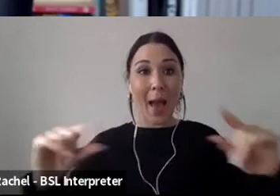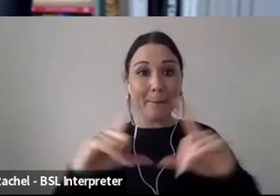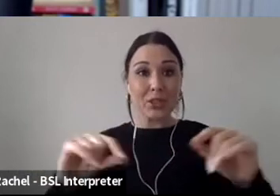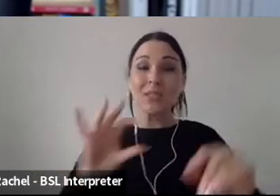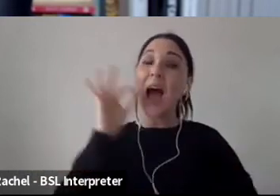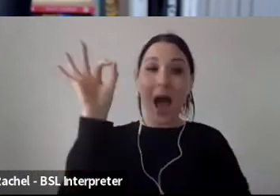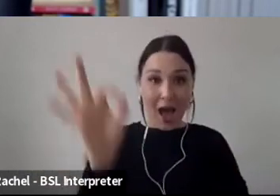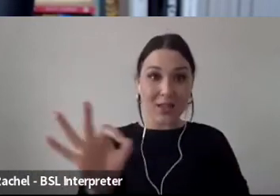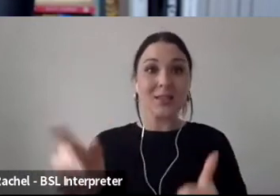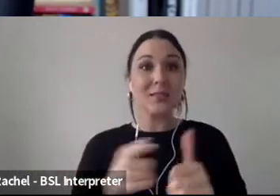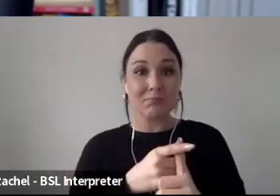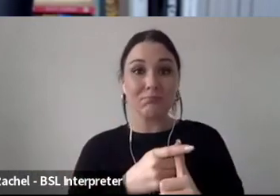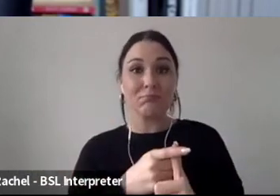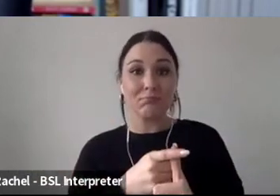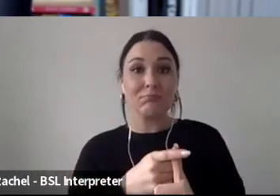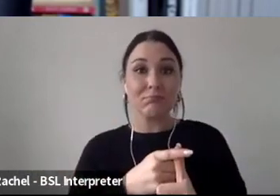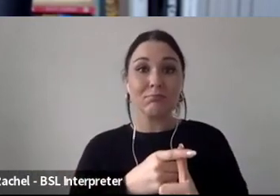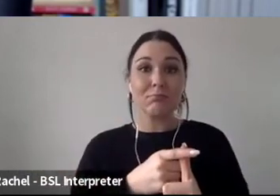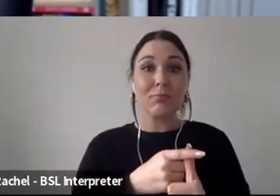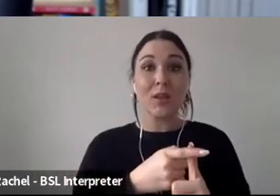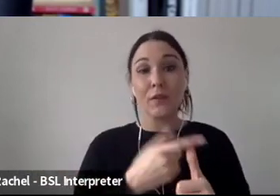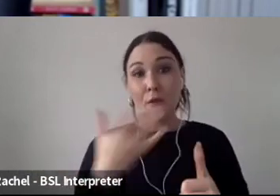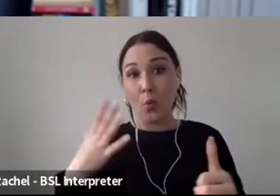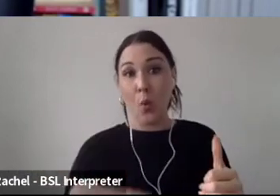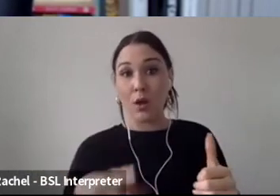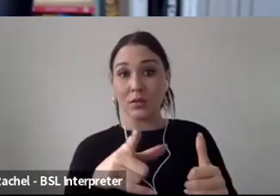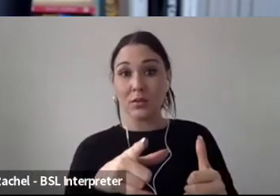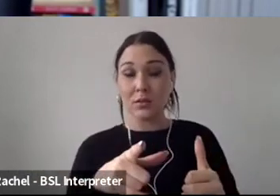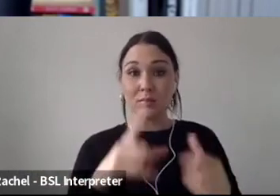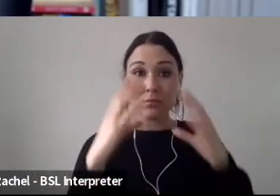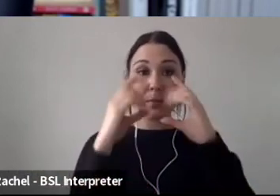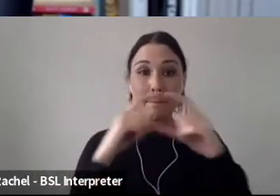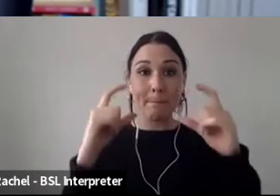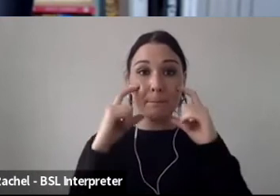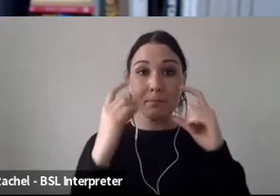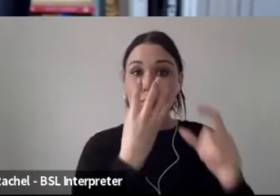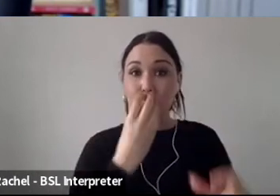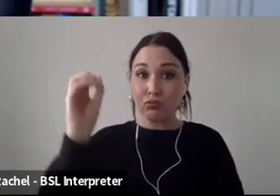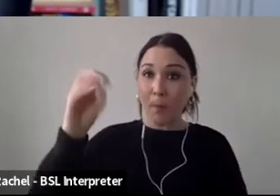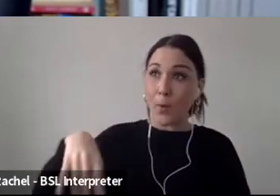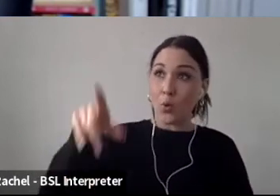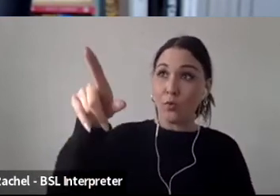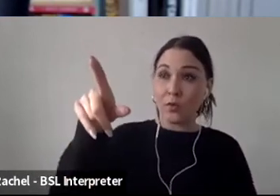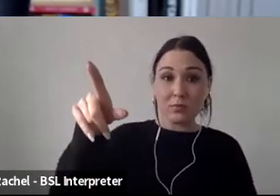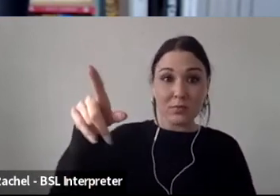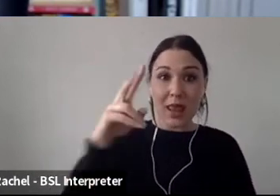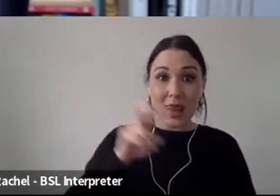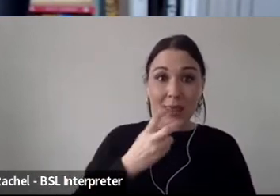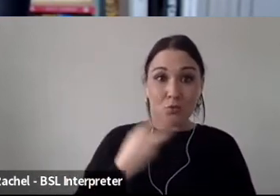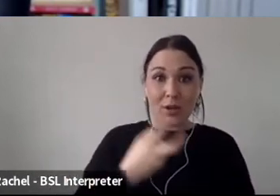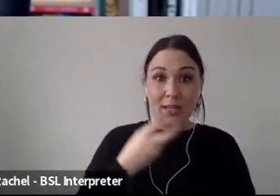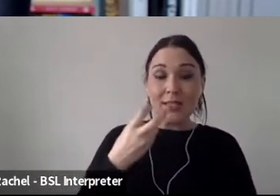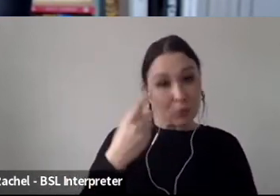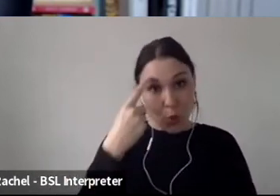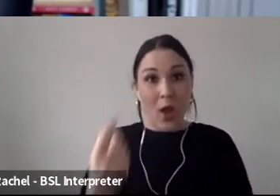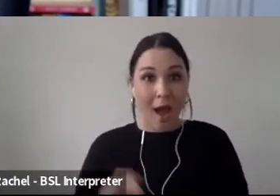for that. But actually, if you want somebody to remove their mask and to lip read, you can ask for that too. It's up to you about what